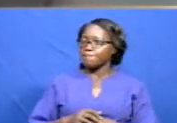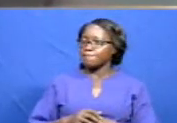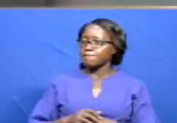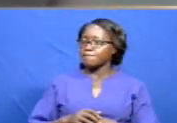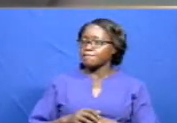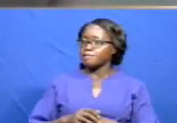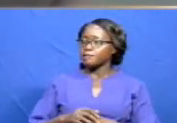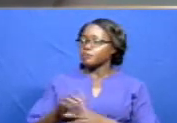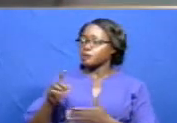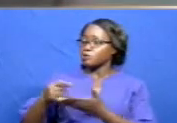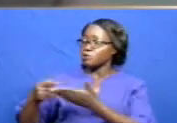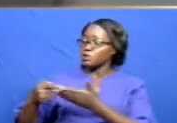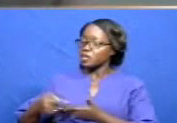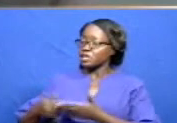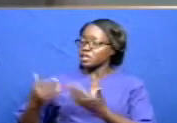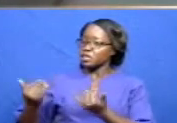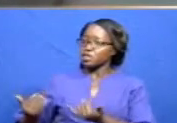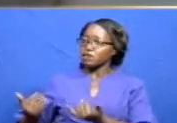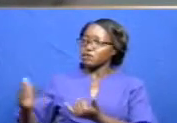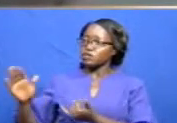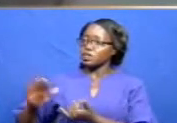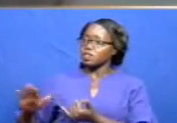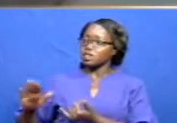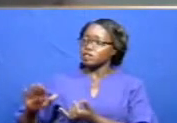what we've just been discussing, the aerial base